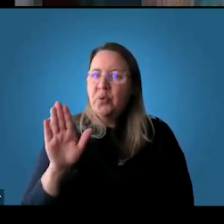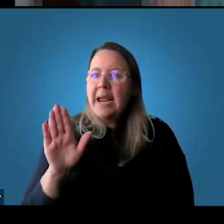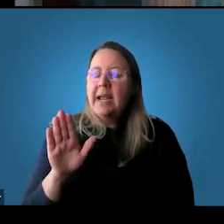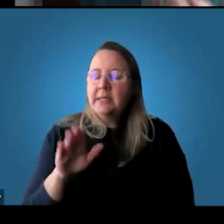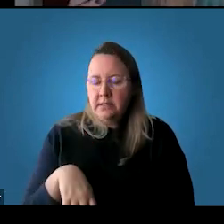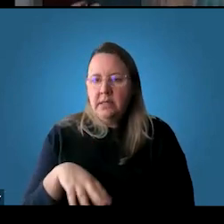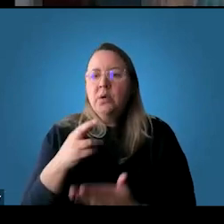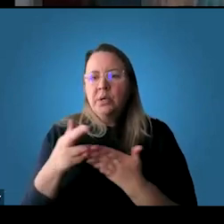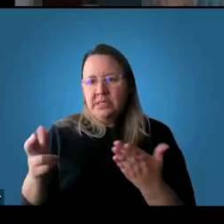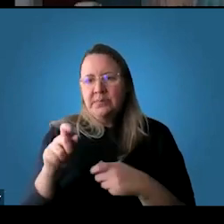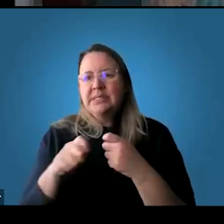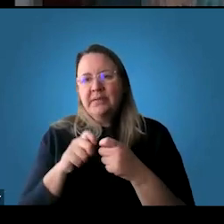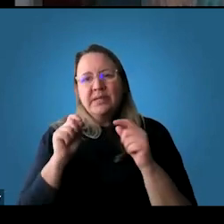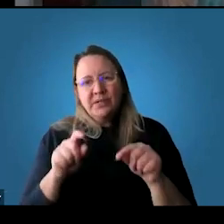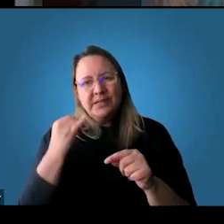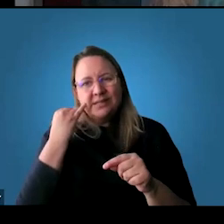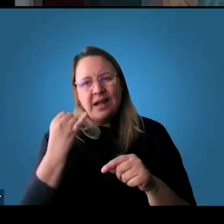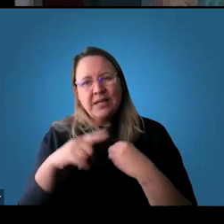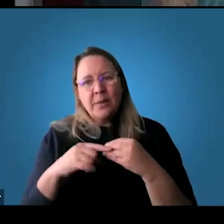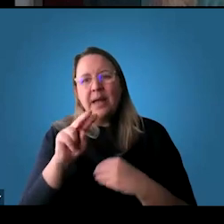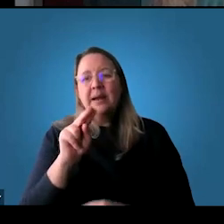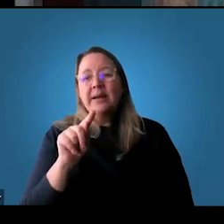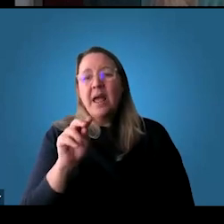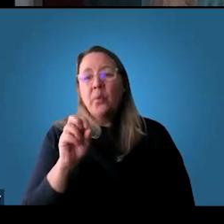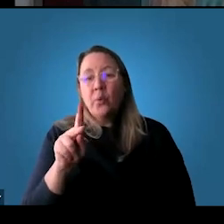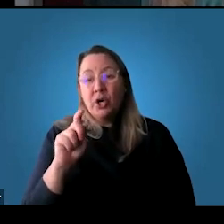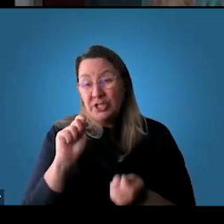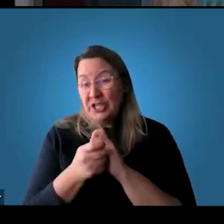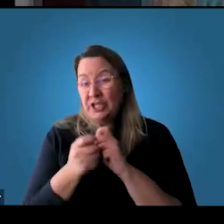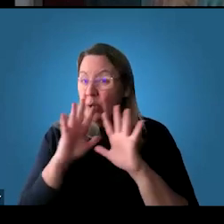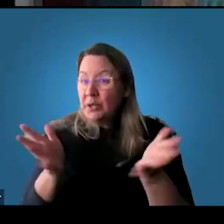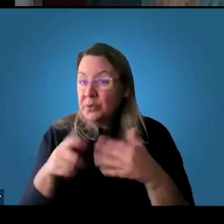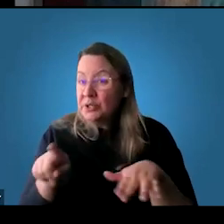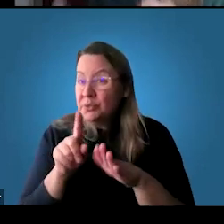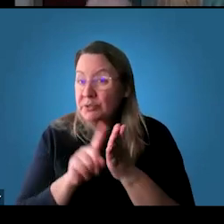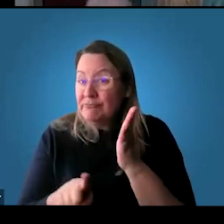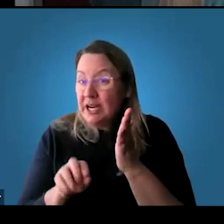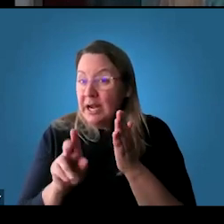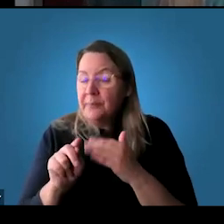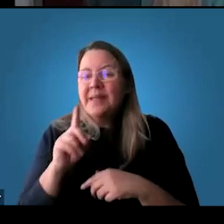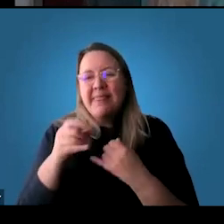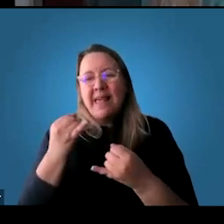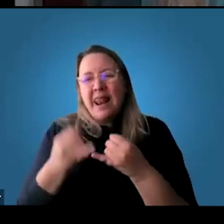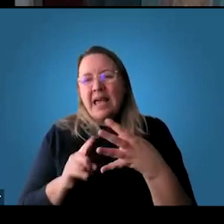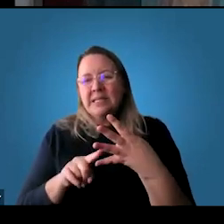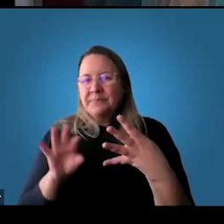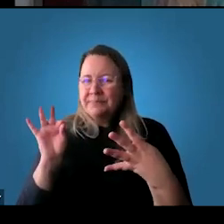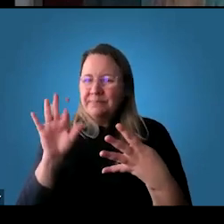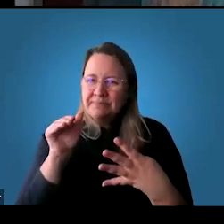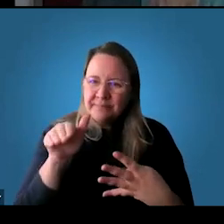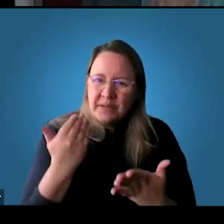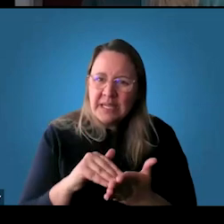specific to this lens of networked change. So I would encourage you to check them out as well. And then finally, I want to remind folks